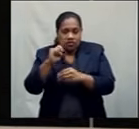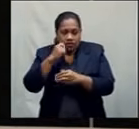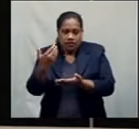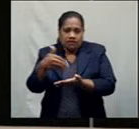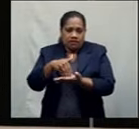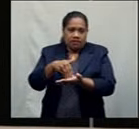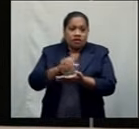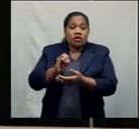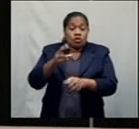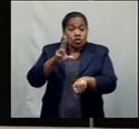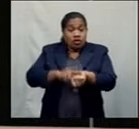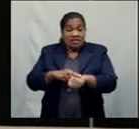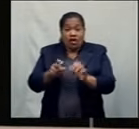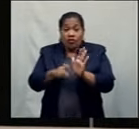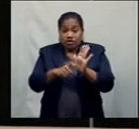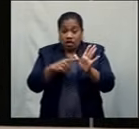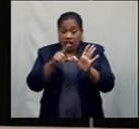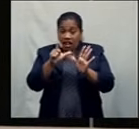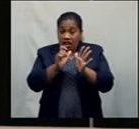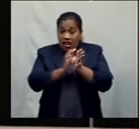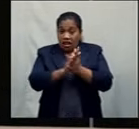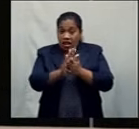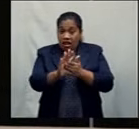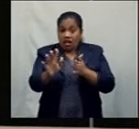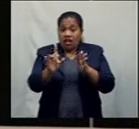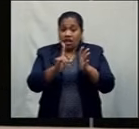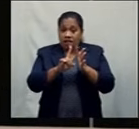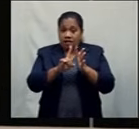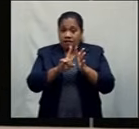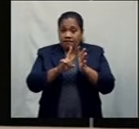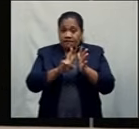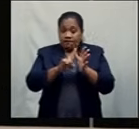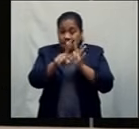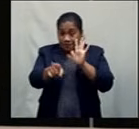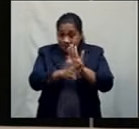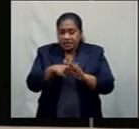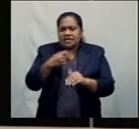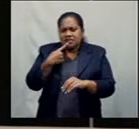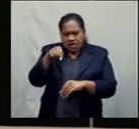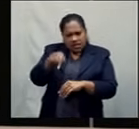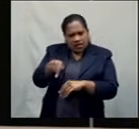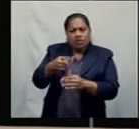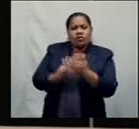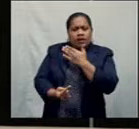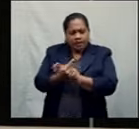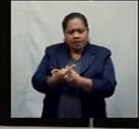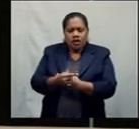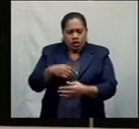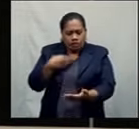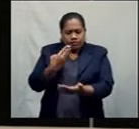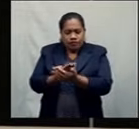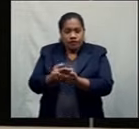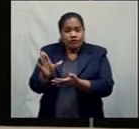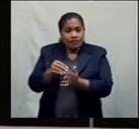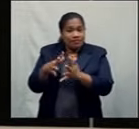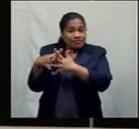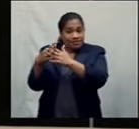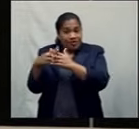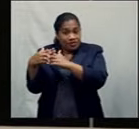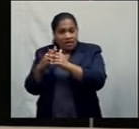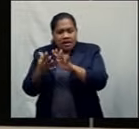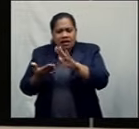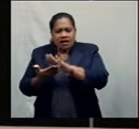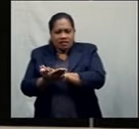Dr. Rachel Devi says this has been made possible through the support of the United States of America under the COVAX